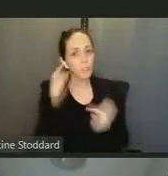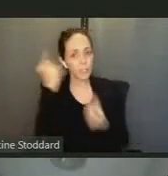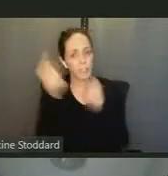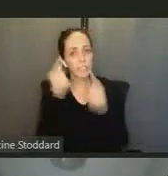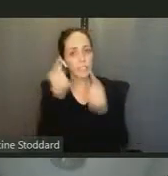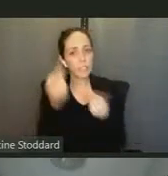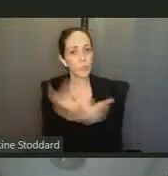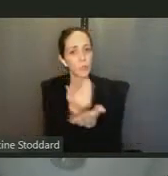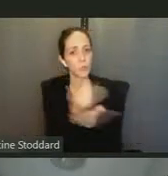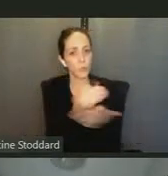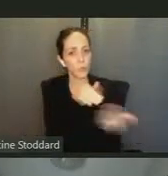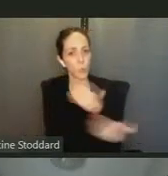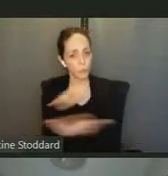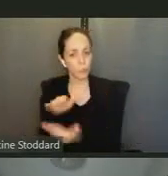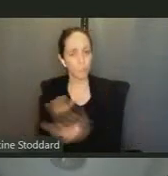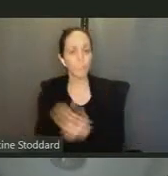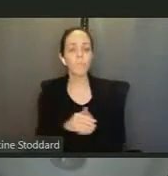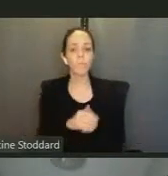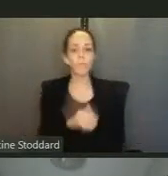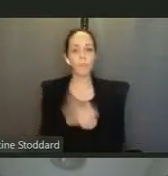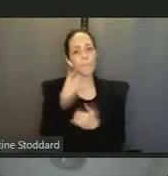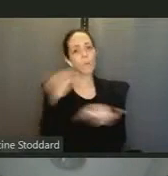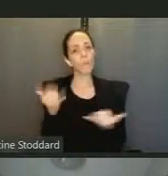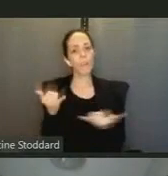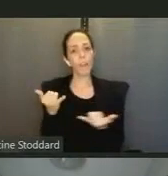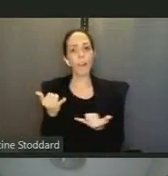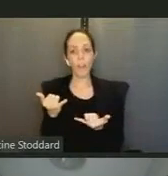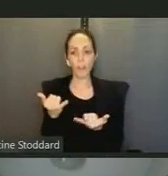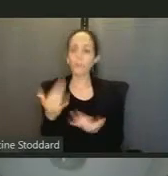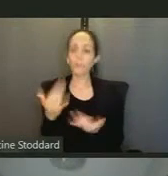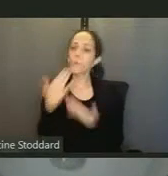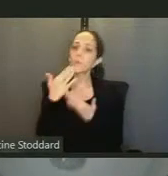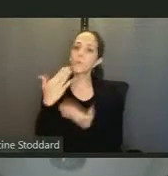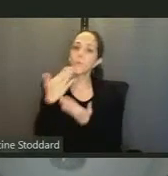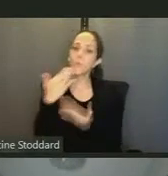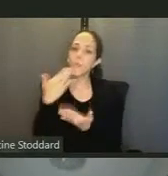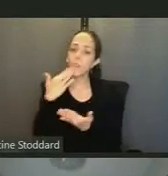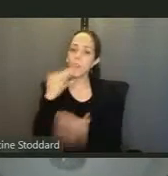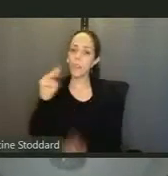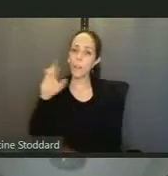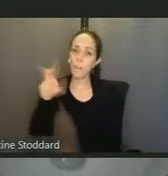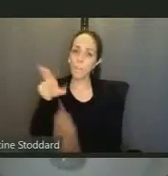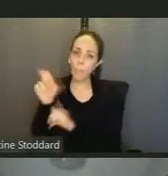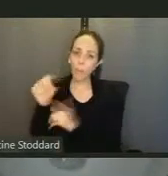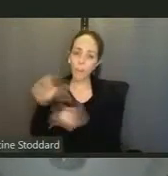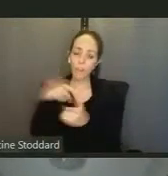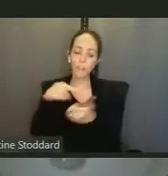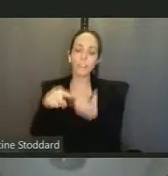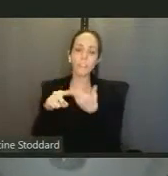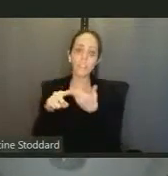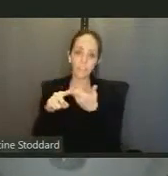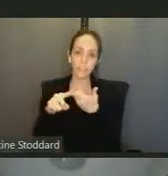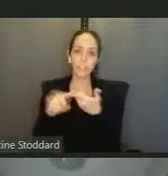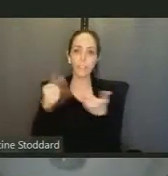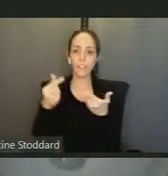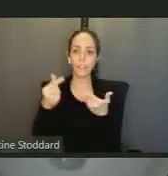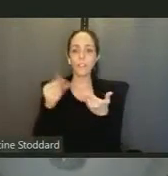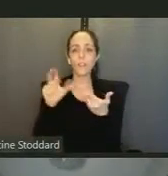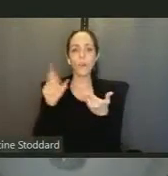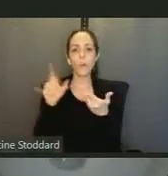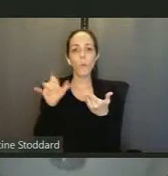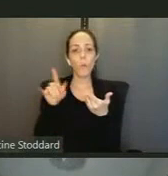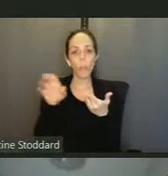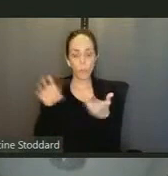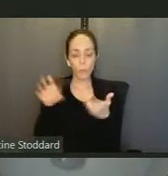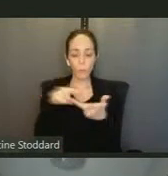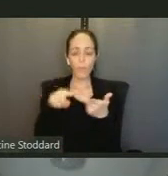want to take a second to recognize Marcus and the Coalition of Communities of Color, PPS Superintendent Guadalupe Guerrero, and the entire team at